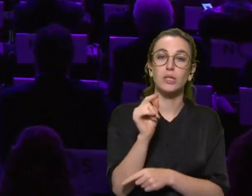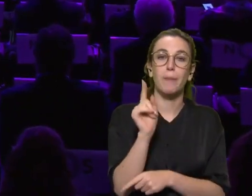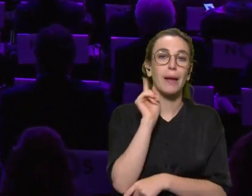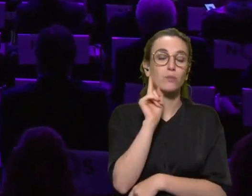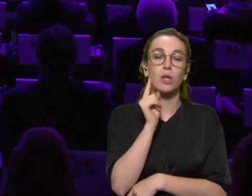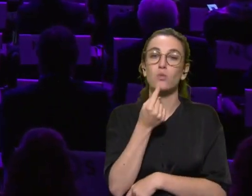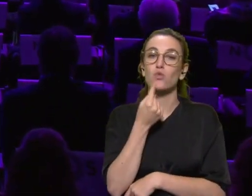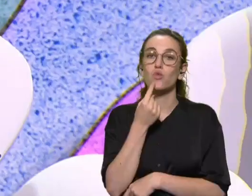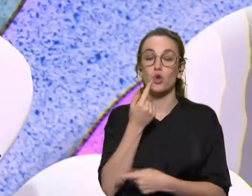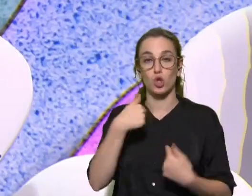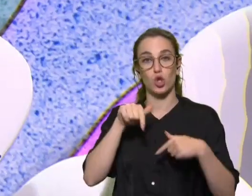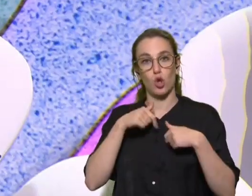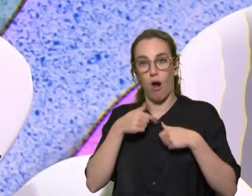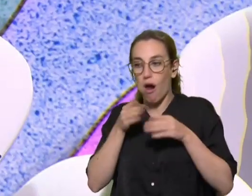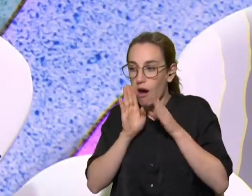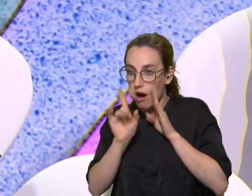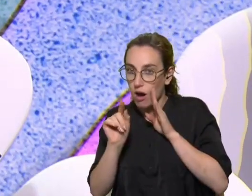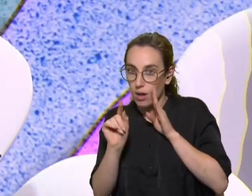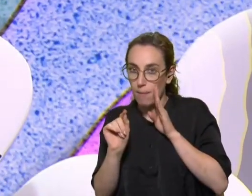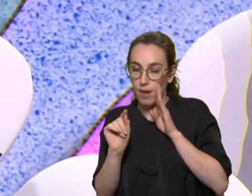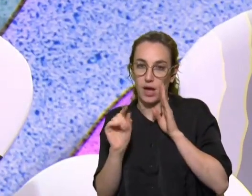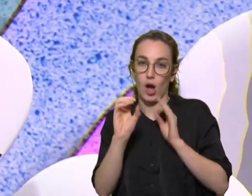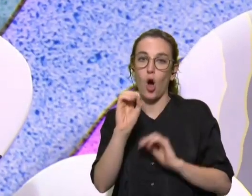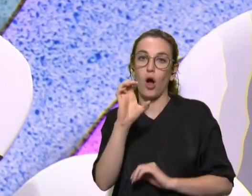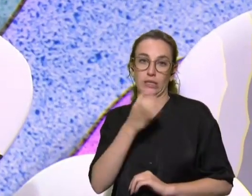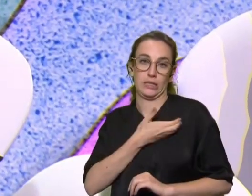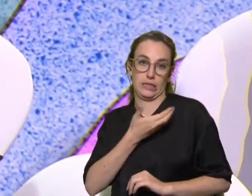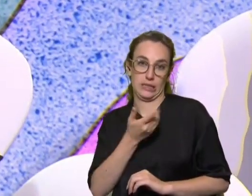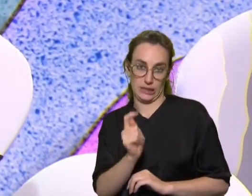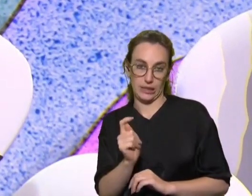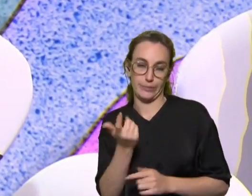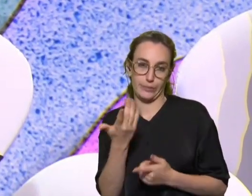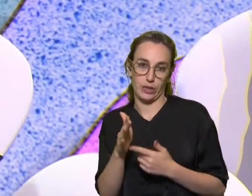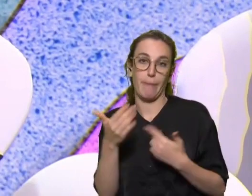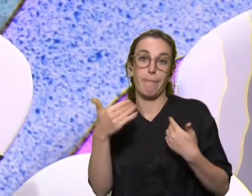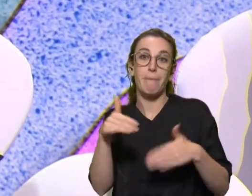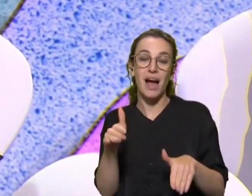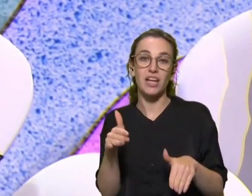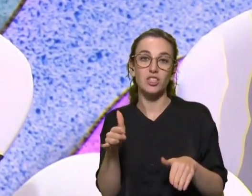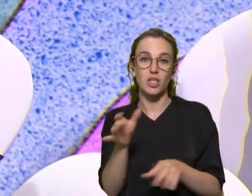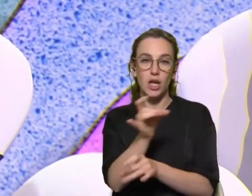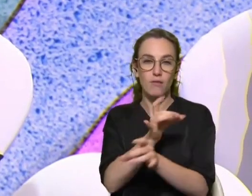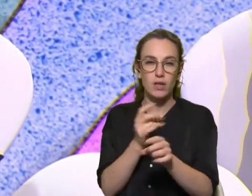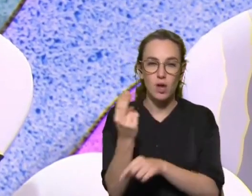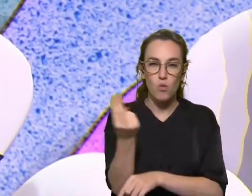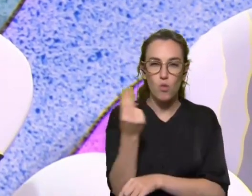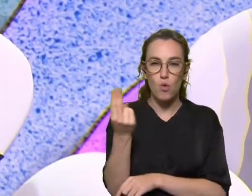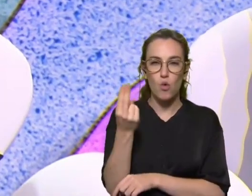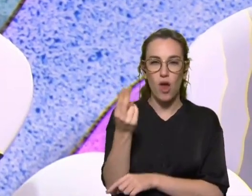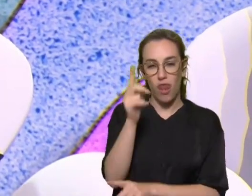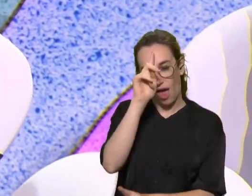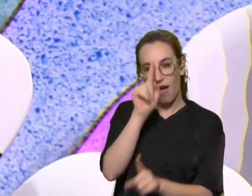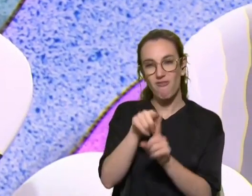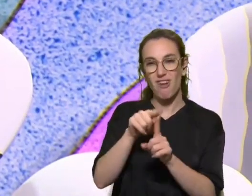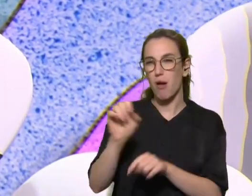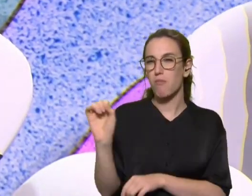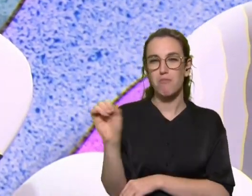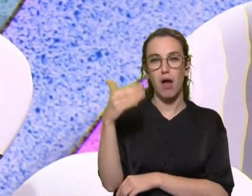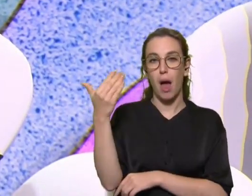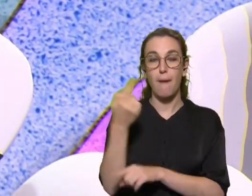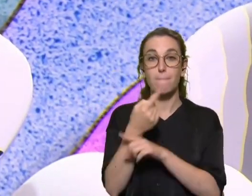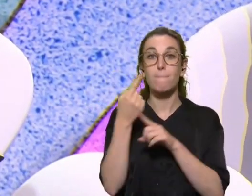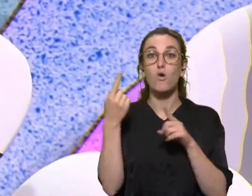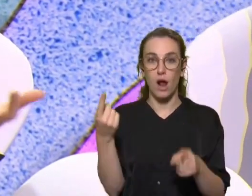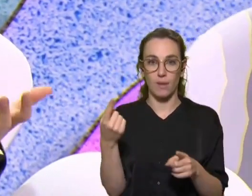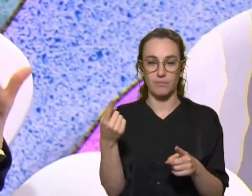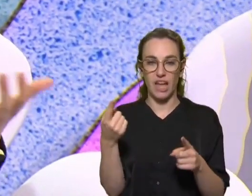important and we took into account from the OECD. And so the European Union is the main reference because the strategy that